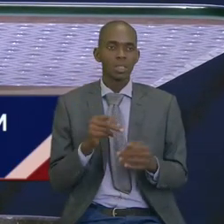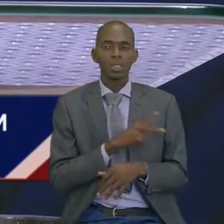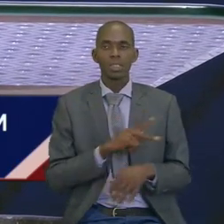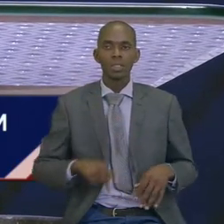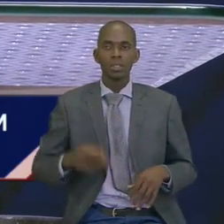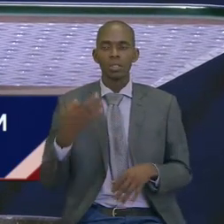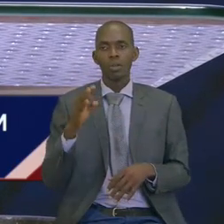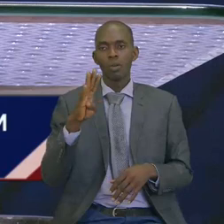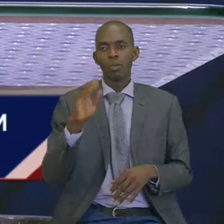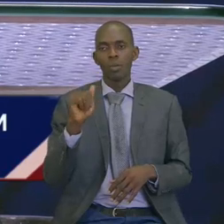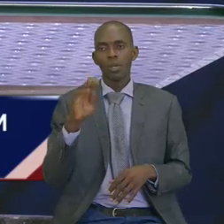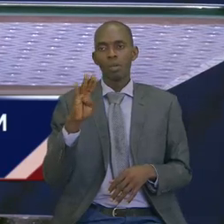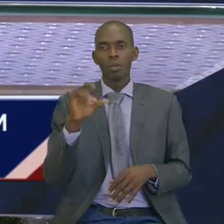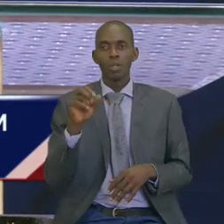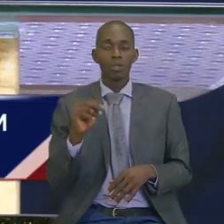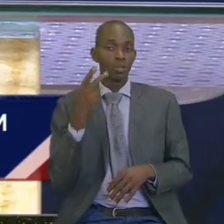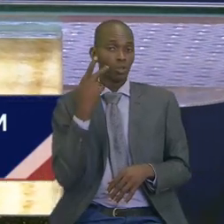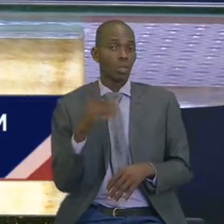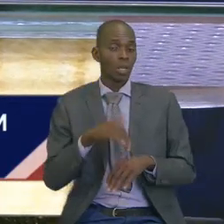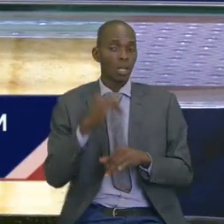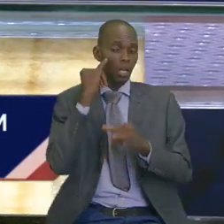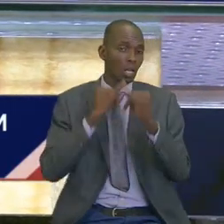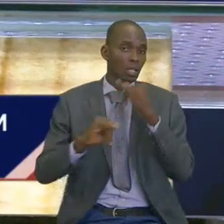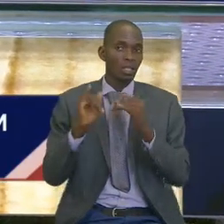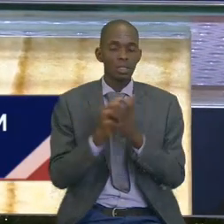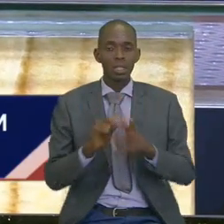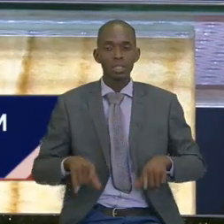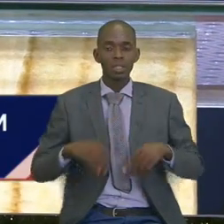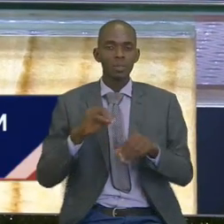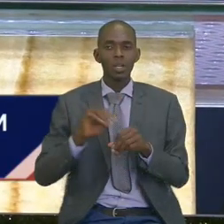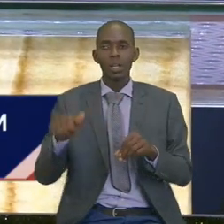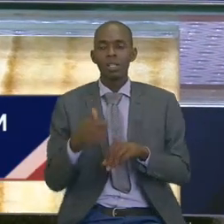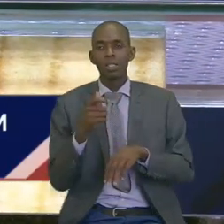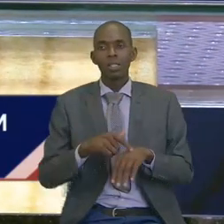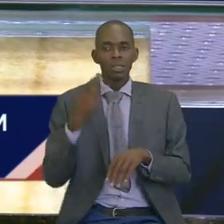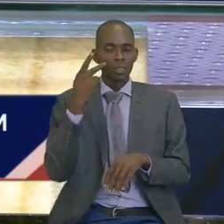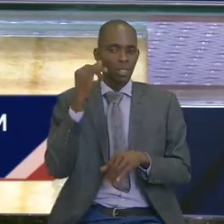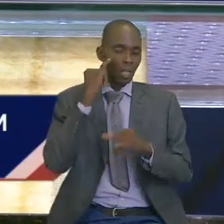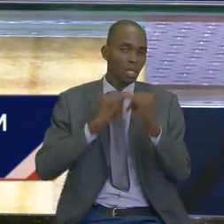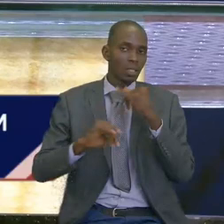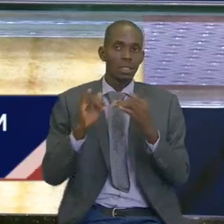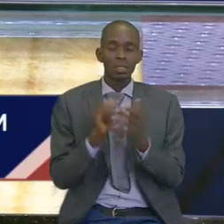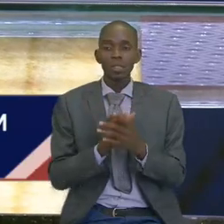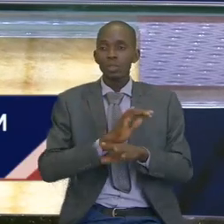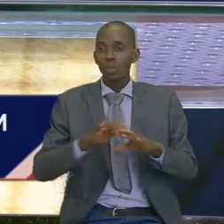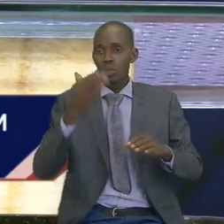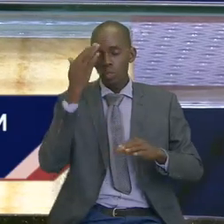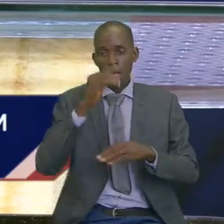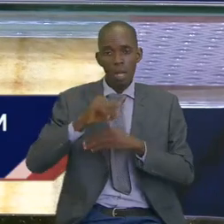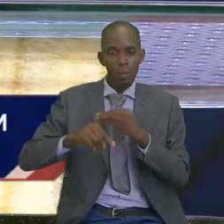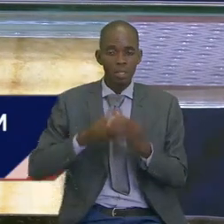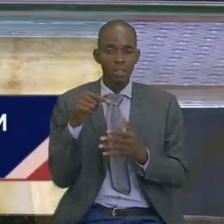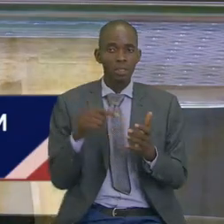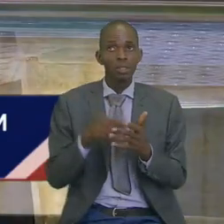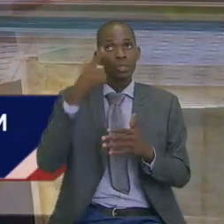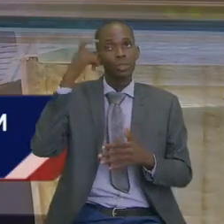Babylon. Look at Isaiah that lived in another time. Look at Isaiah that didn't even know about this